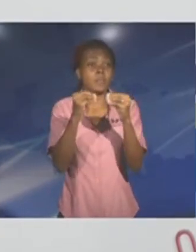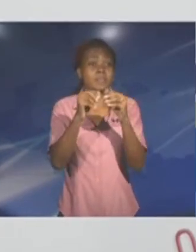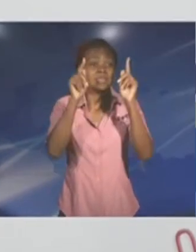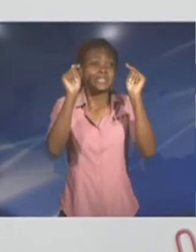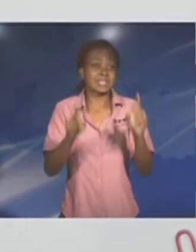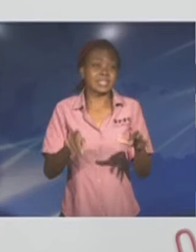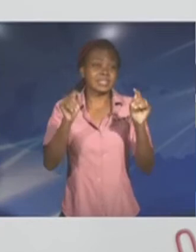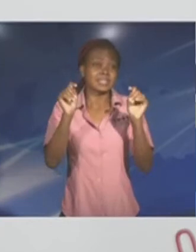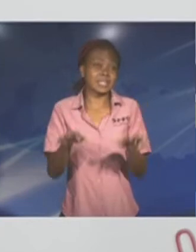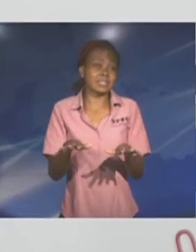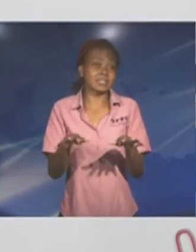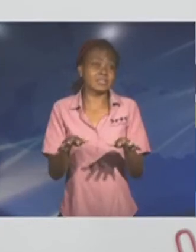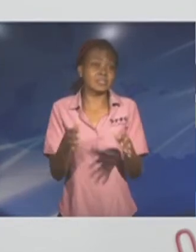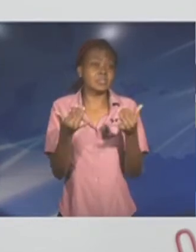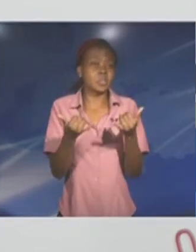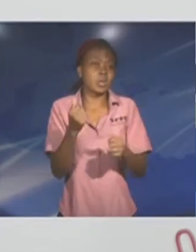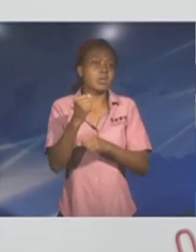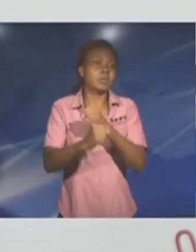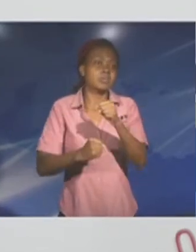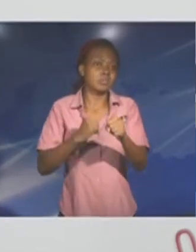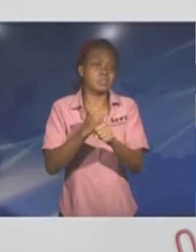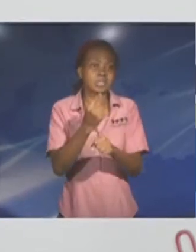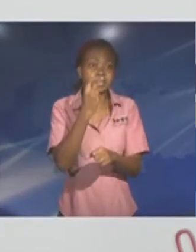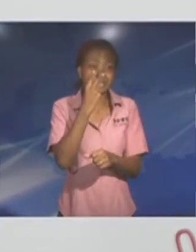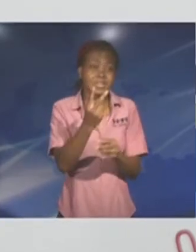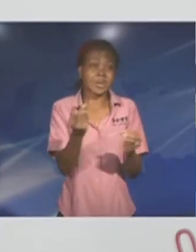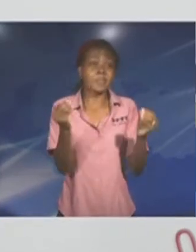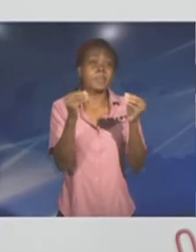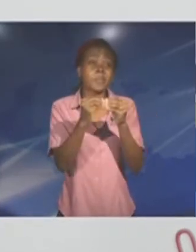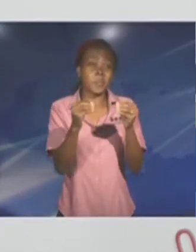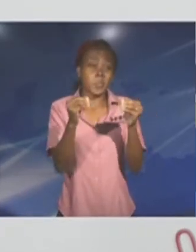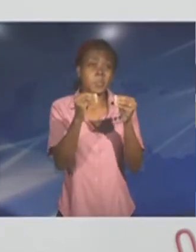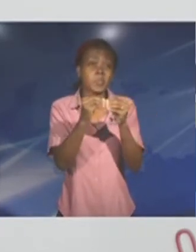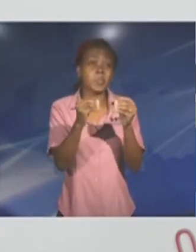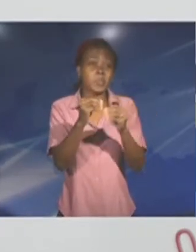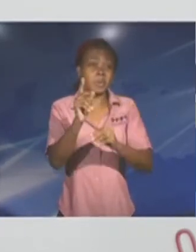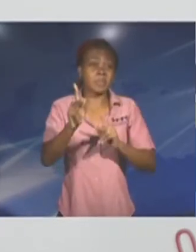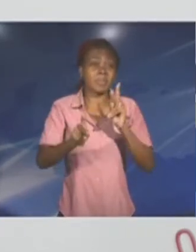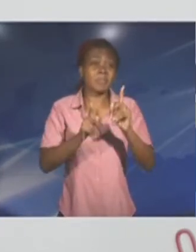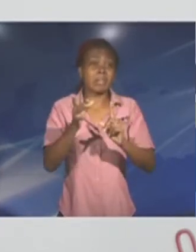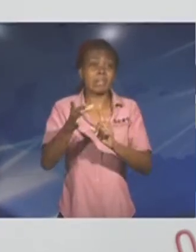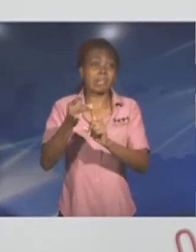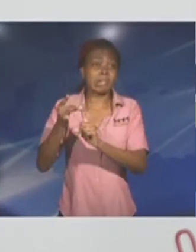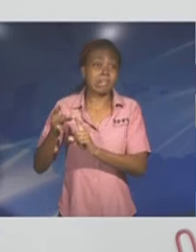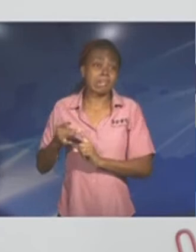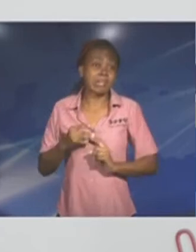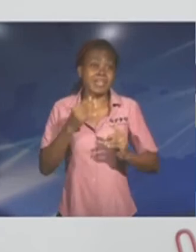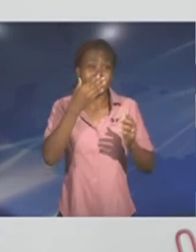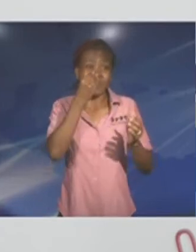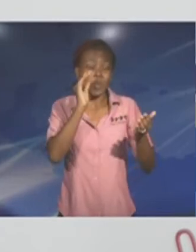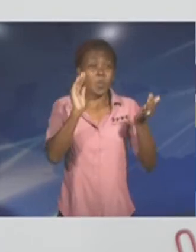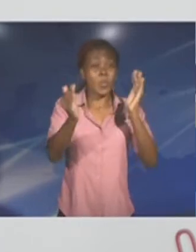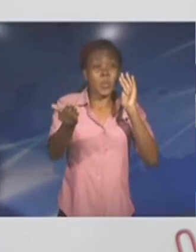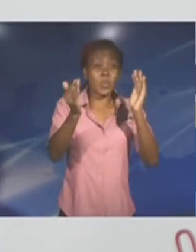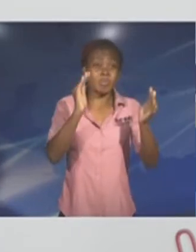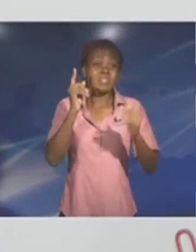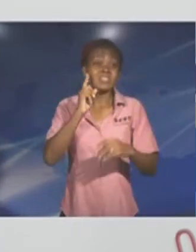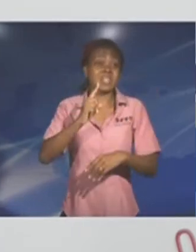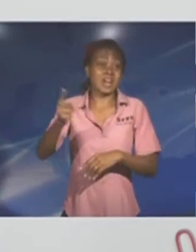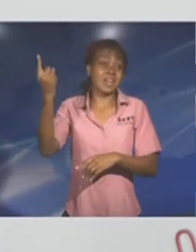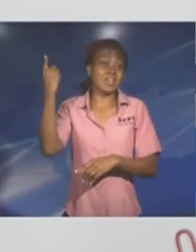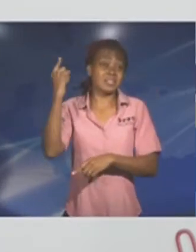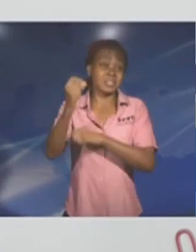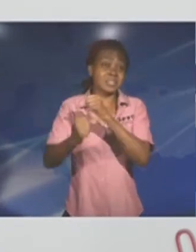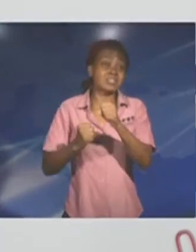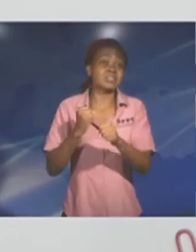we have seen correspondingly more numbers in this time period than we would have documented last year. And I use the word documented